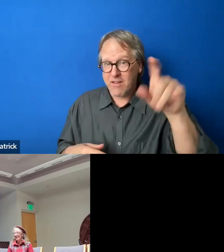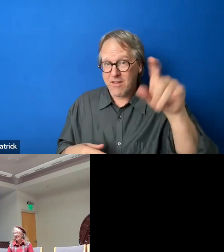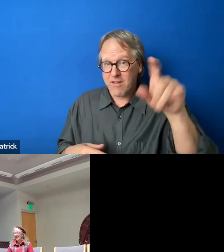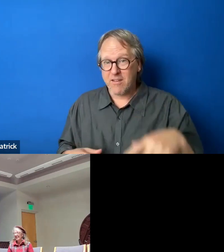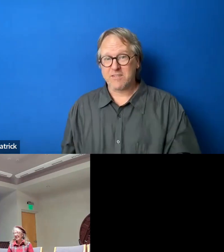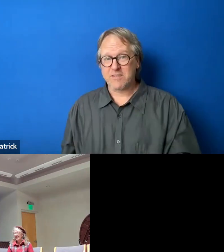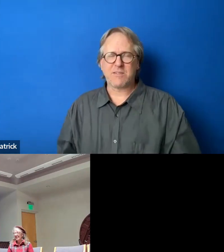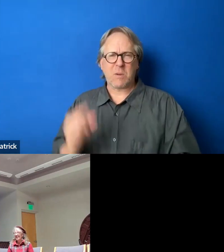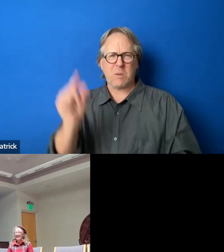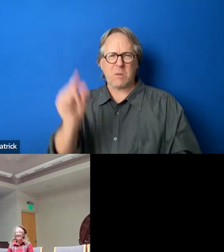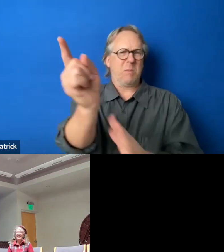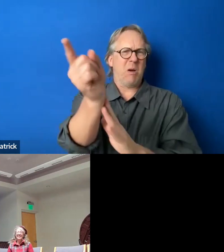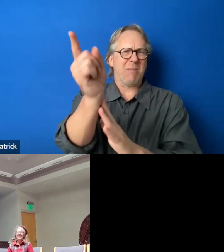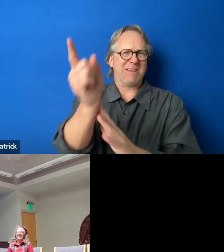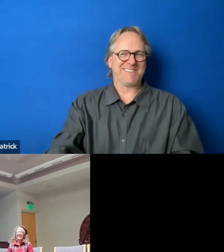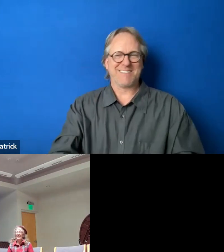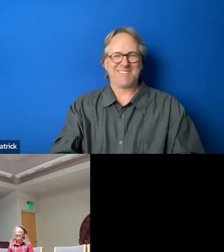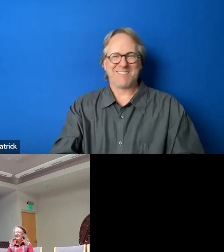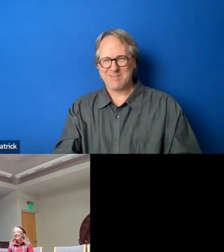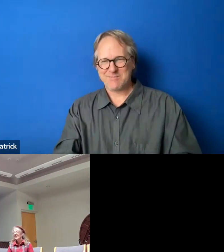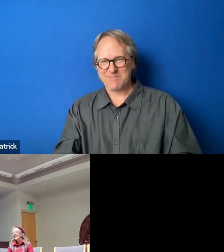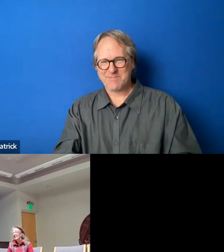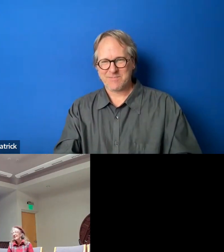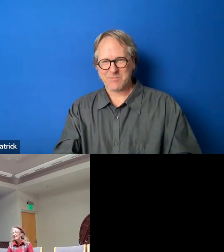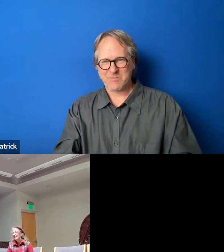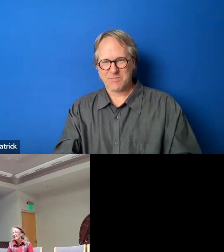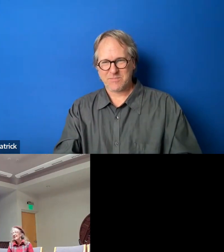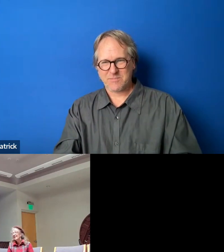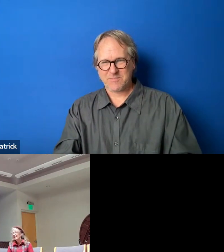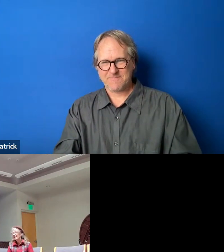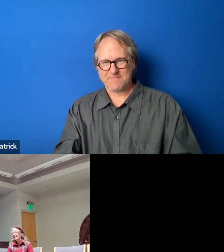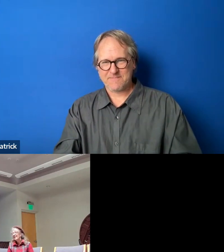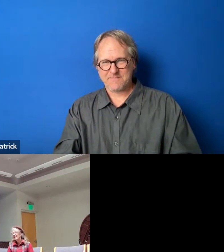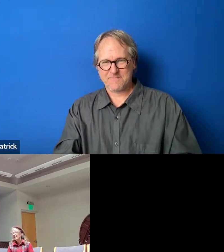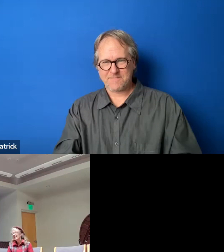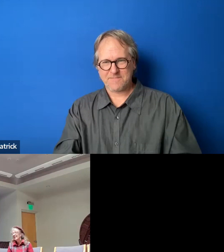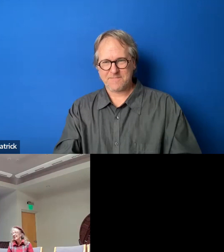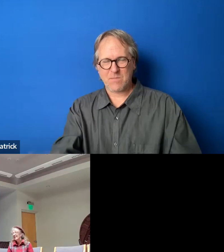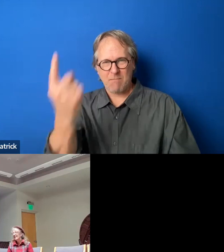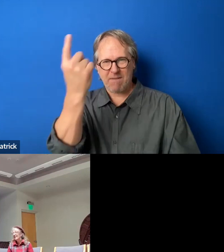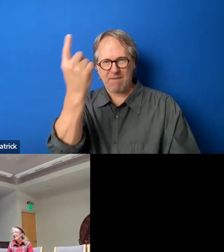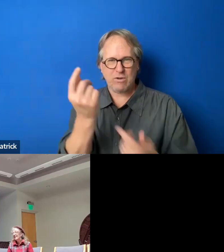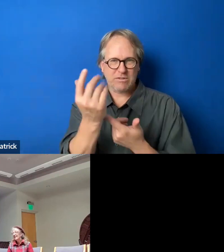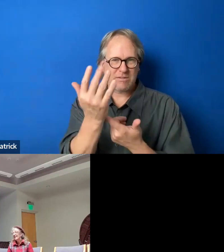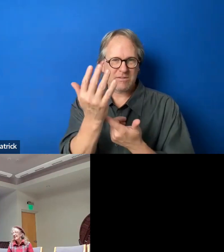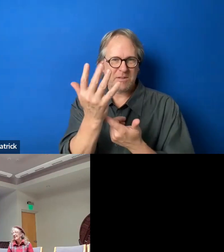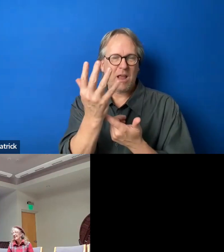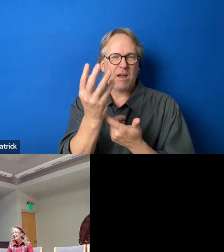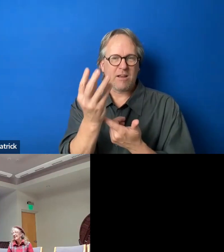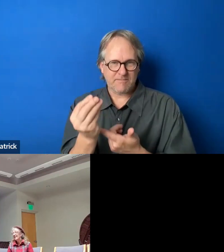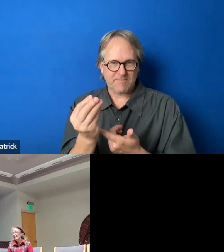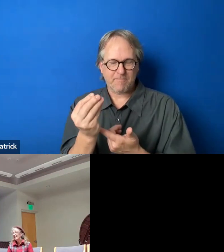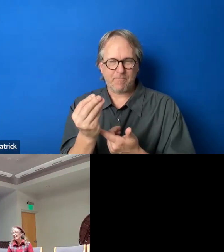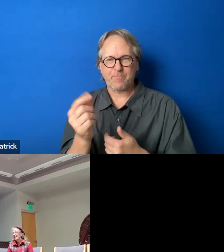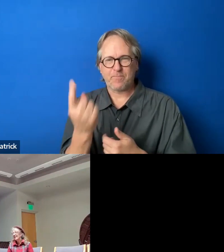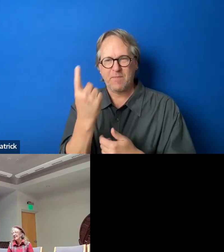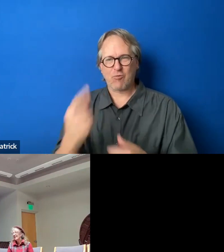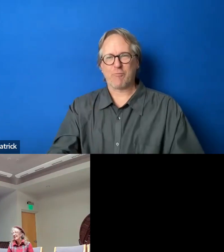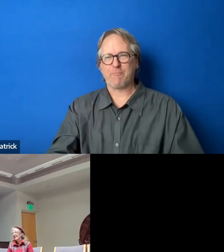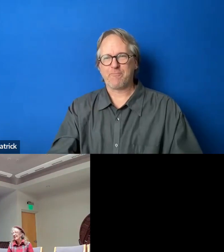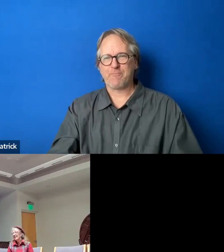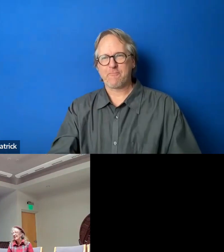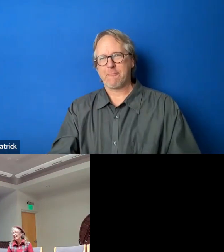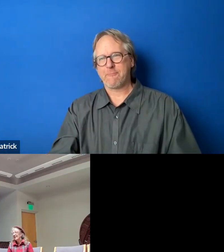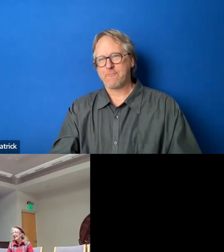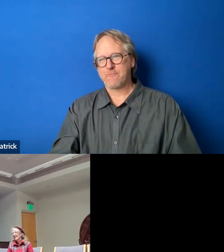In a moment. In a moment. Let me know. The chalice. Extinguishing. But first, the chalice extinguishing. As